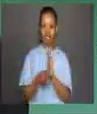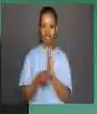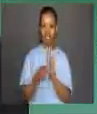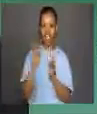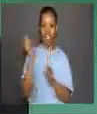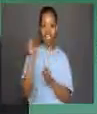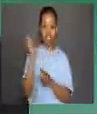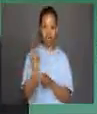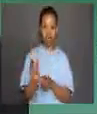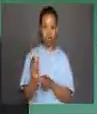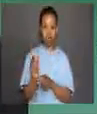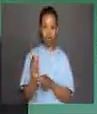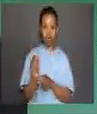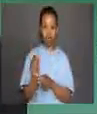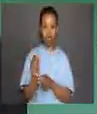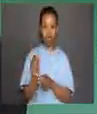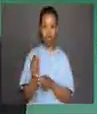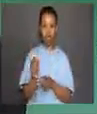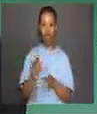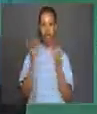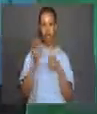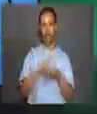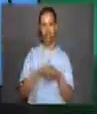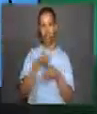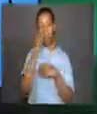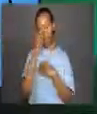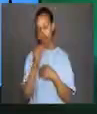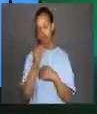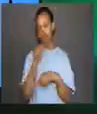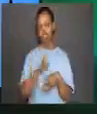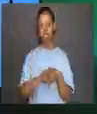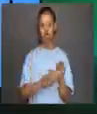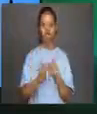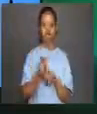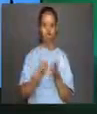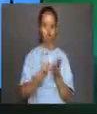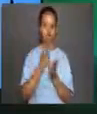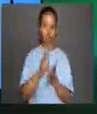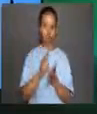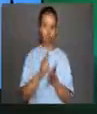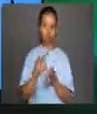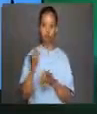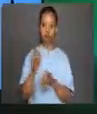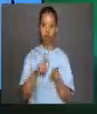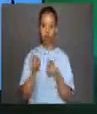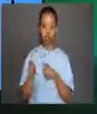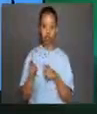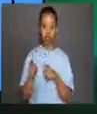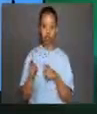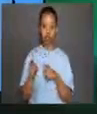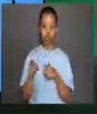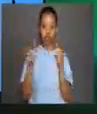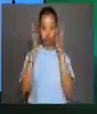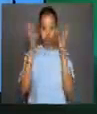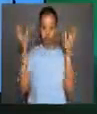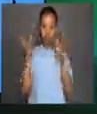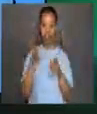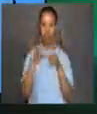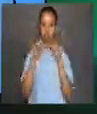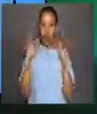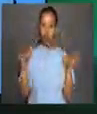bear, hibernate through the winter, while animals like elk, moose, and